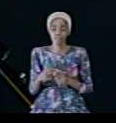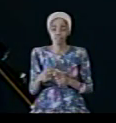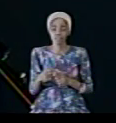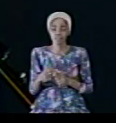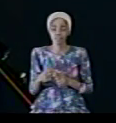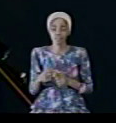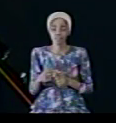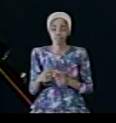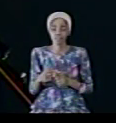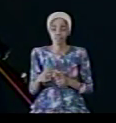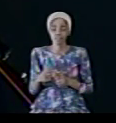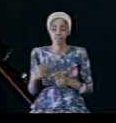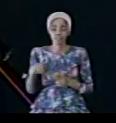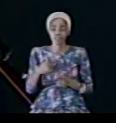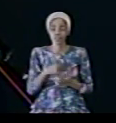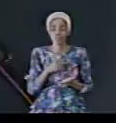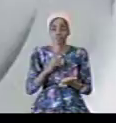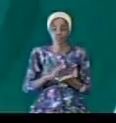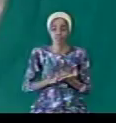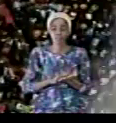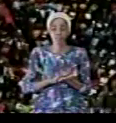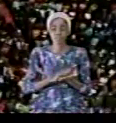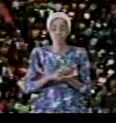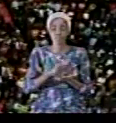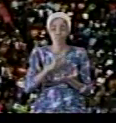name. We